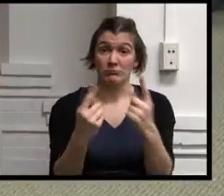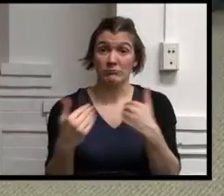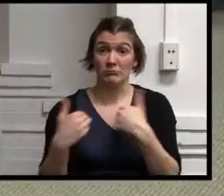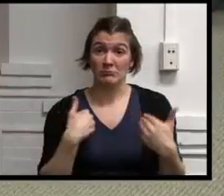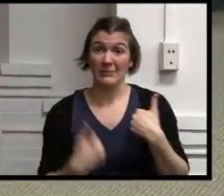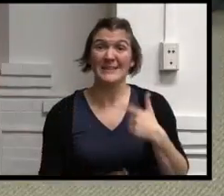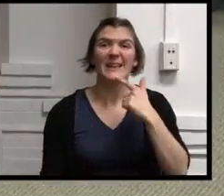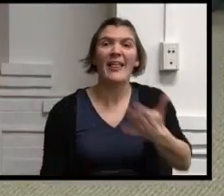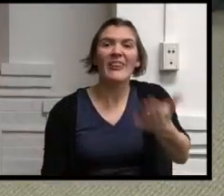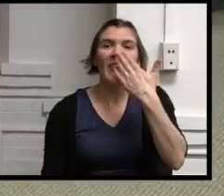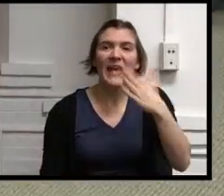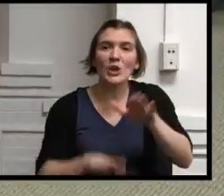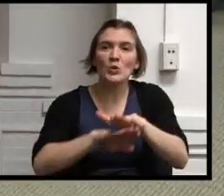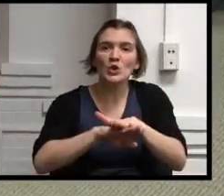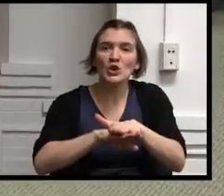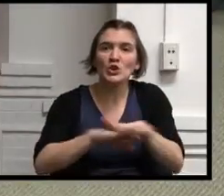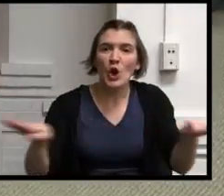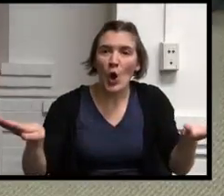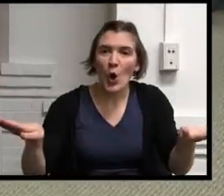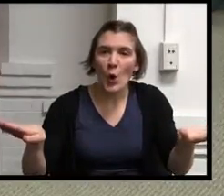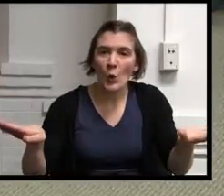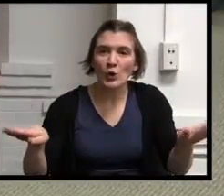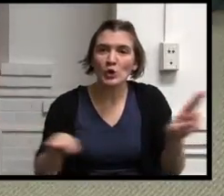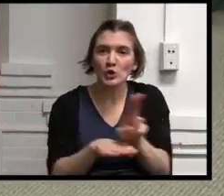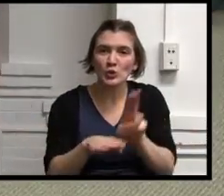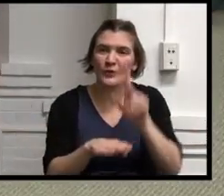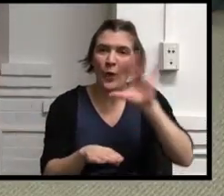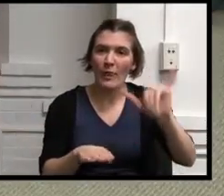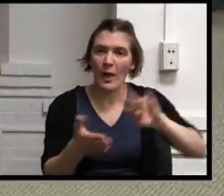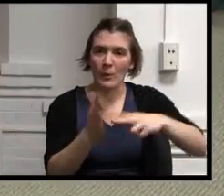said, thanks for not letting the Creamery Bridge be